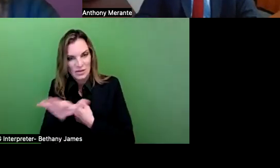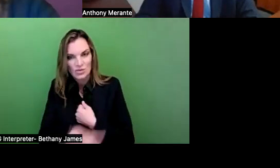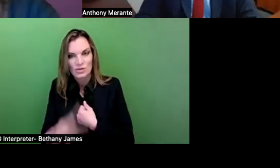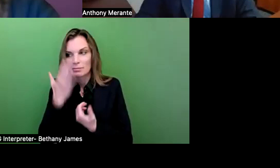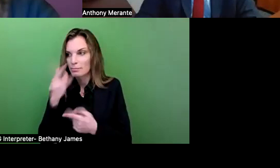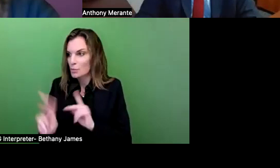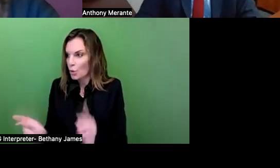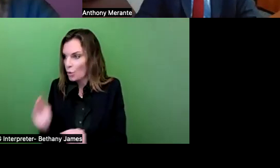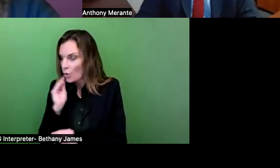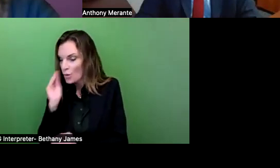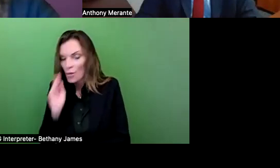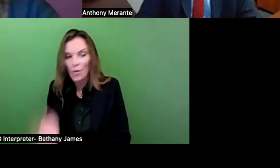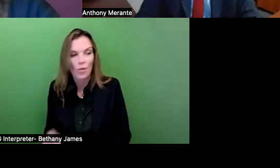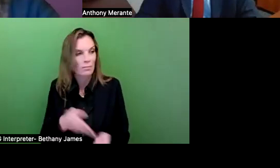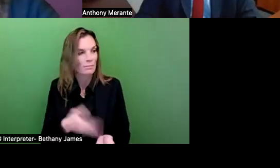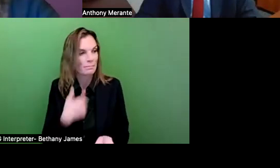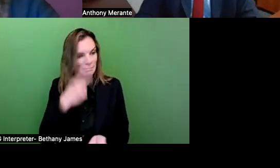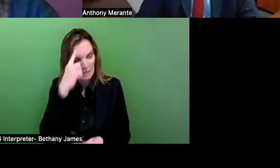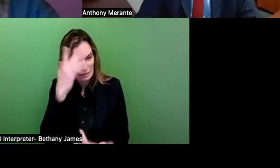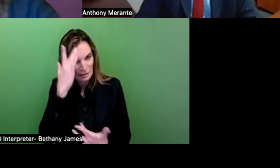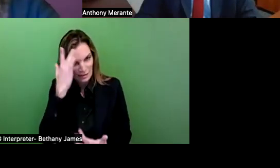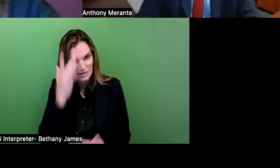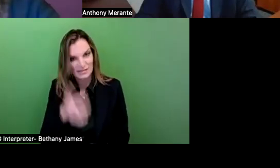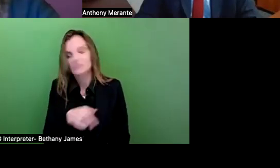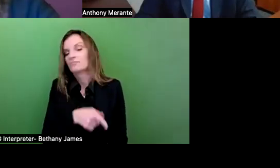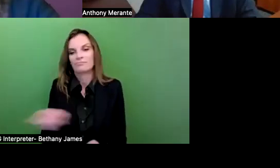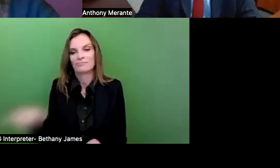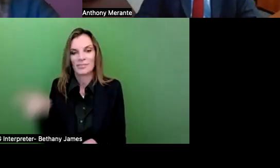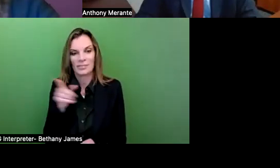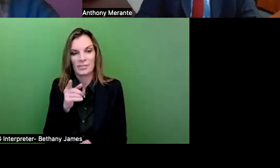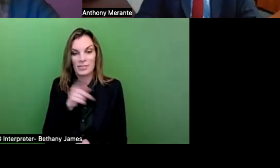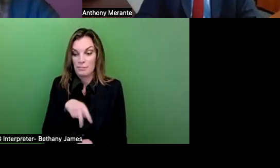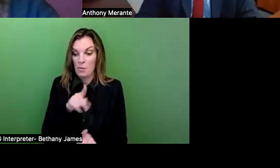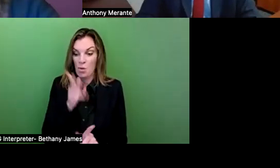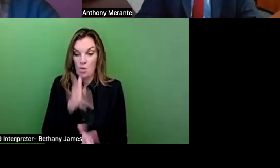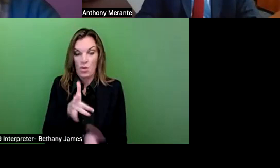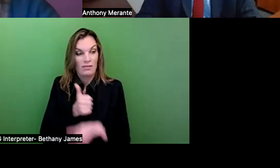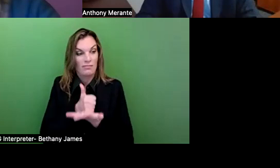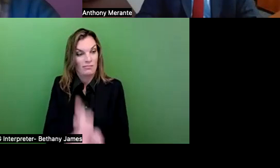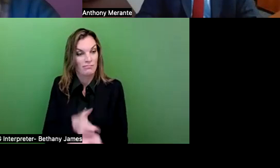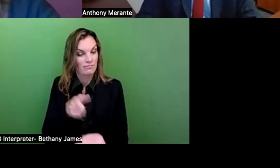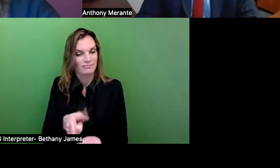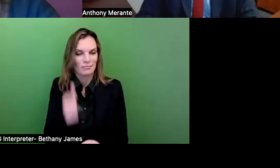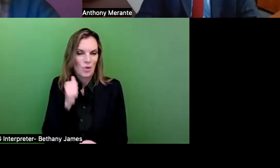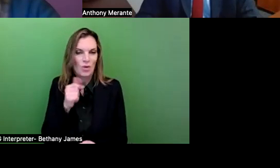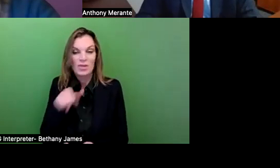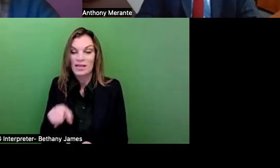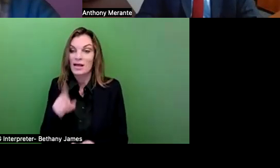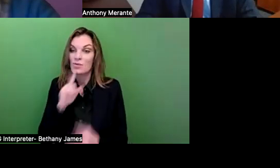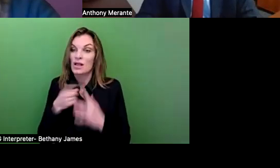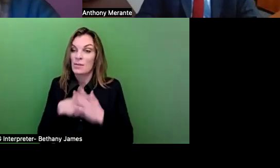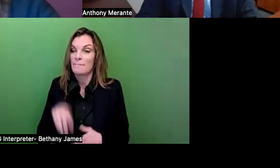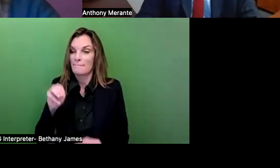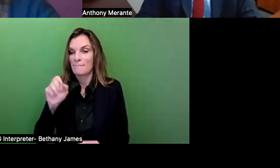taking care of the mentally ill. These issues will prevent others from getting involved. And yes, the master plan needs to be revisited, because I don't